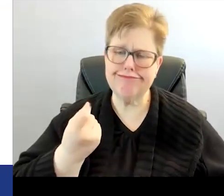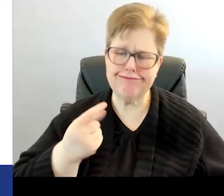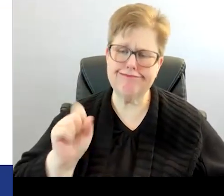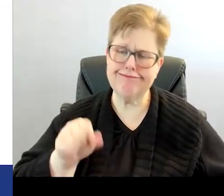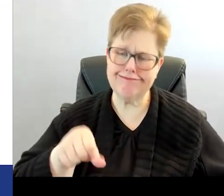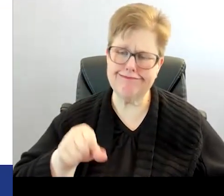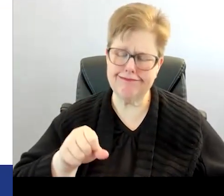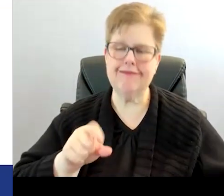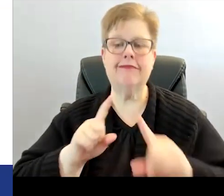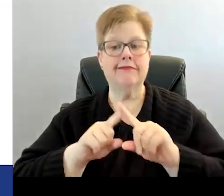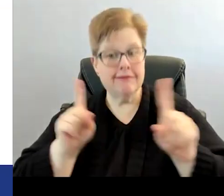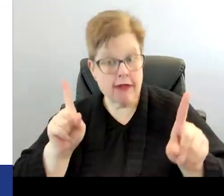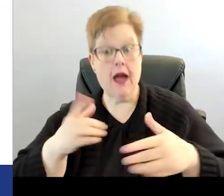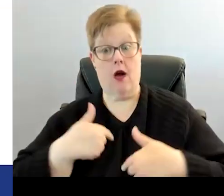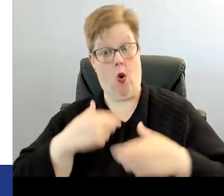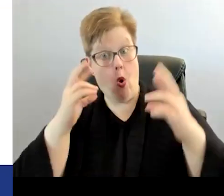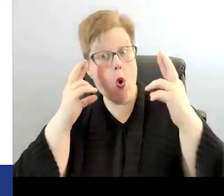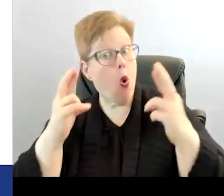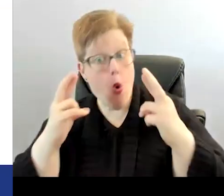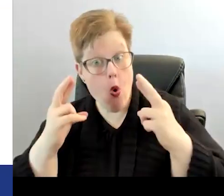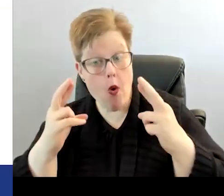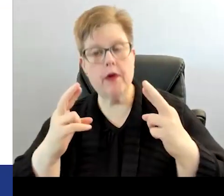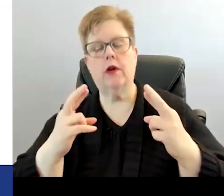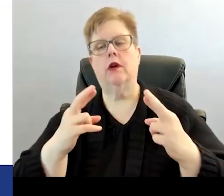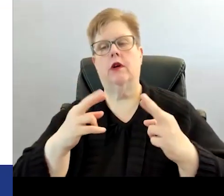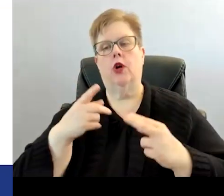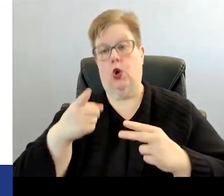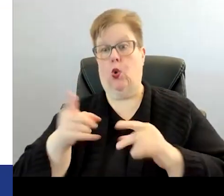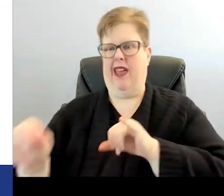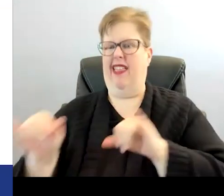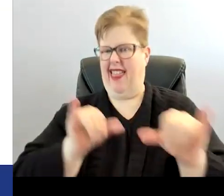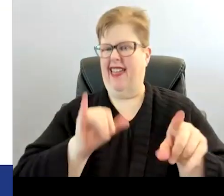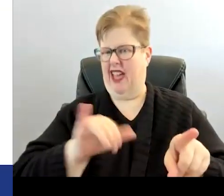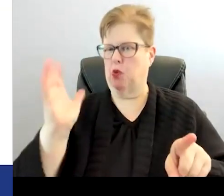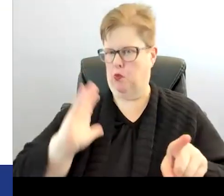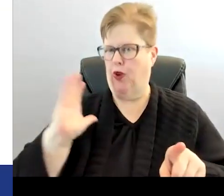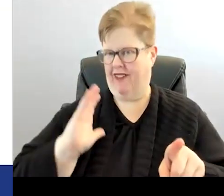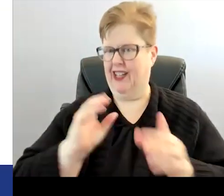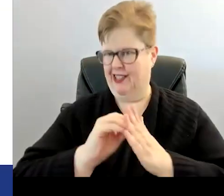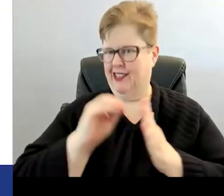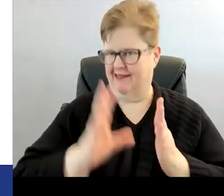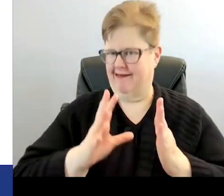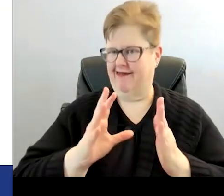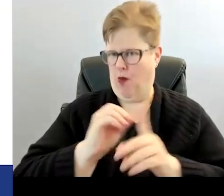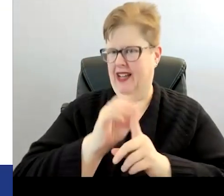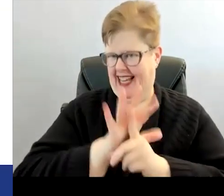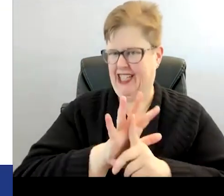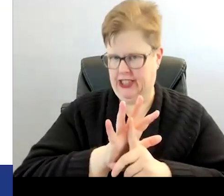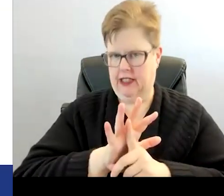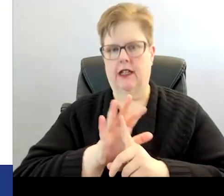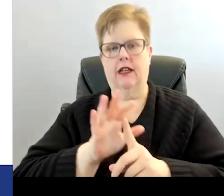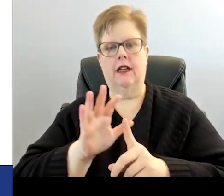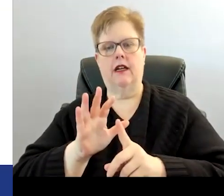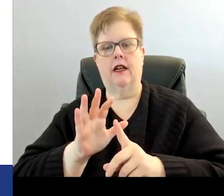do. But my hope is that you, like this previous orientation completer, will find